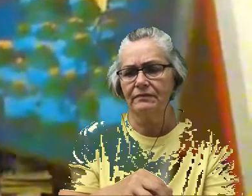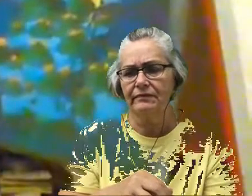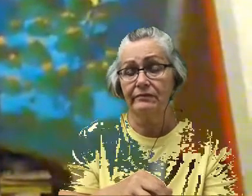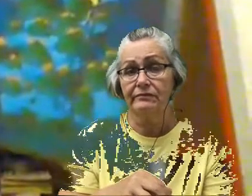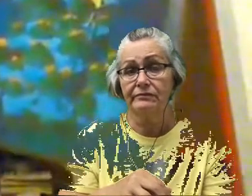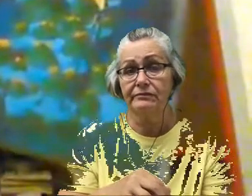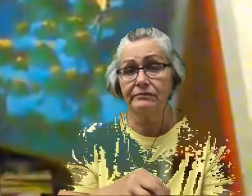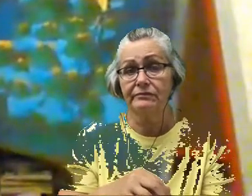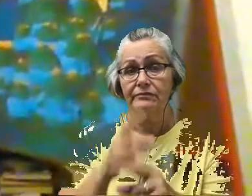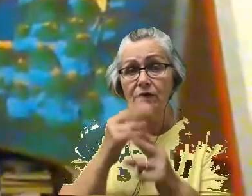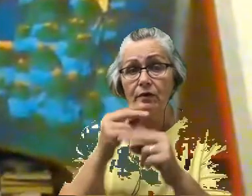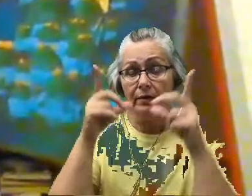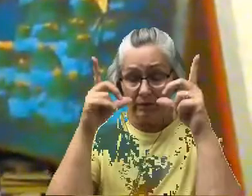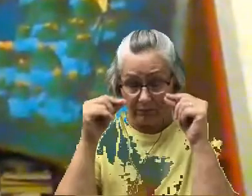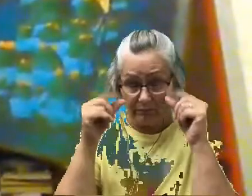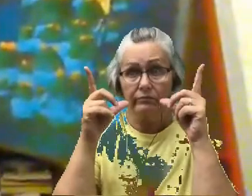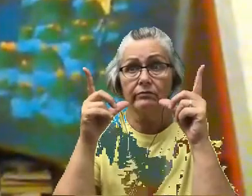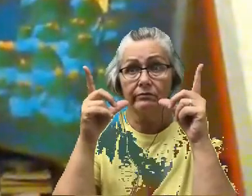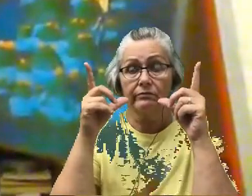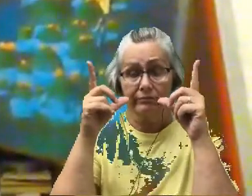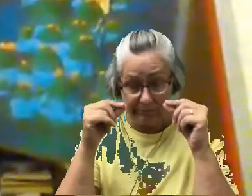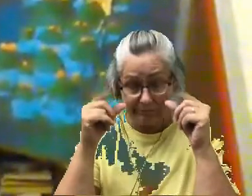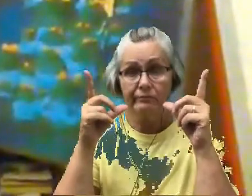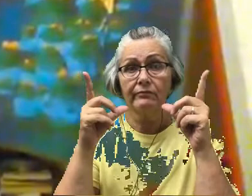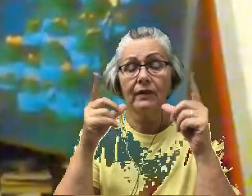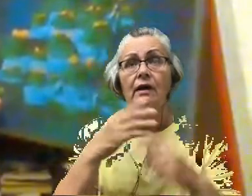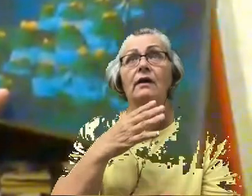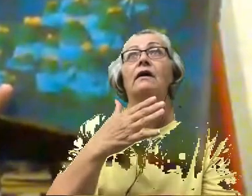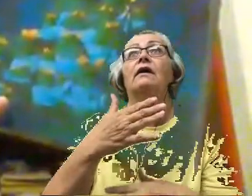Rabbit blinked once. He blinked twice and then he sighed.